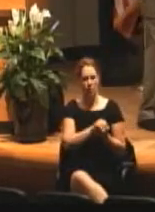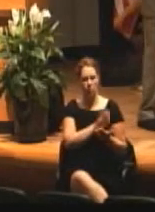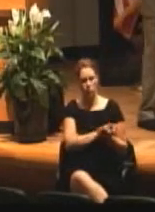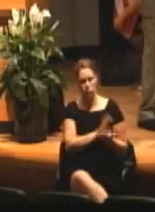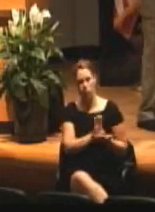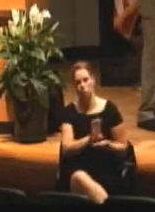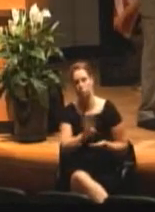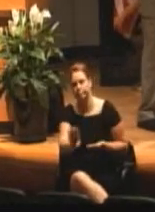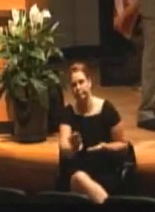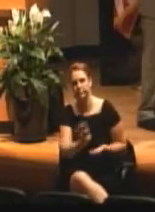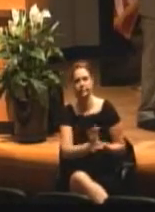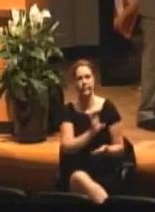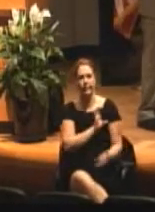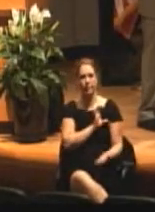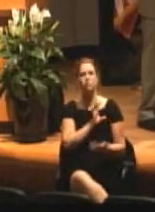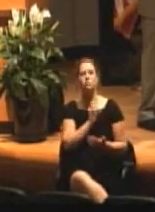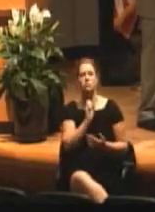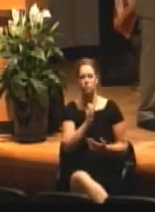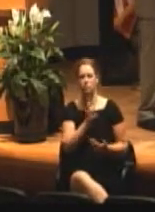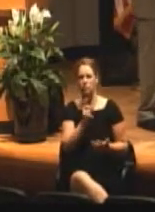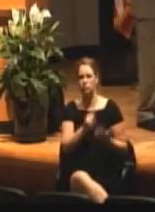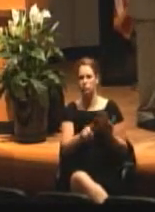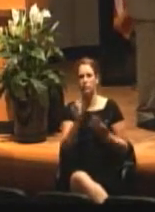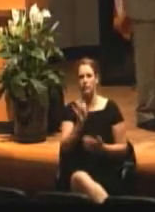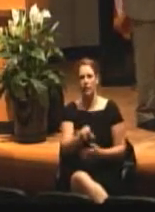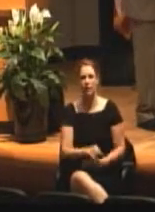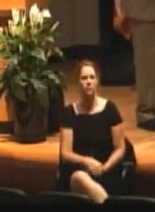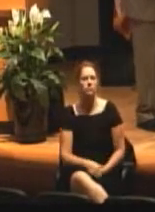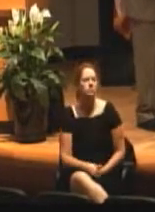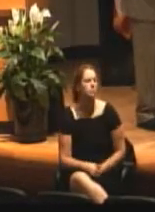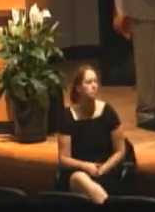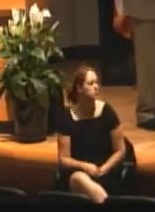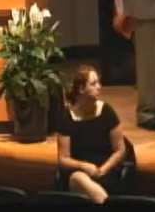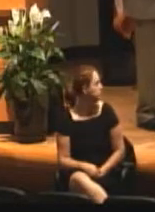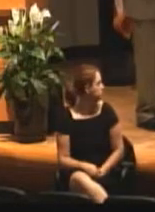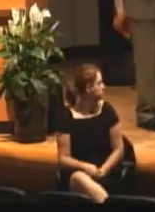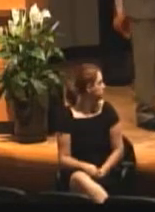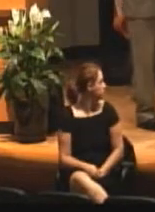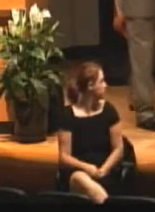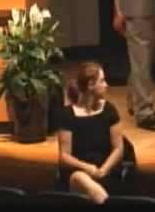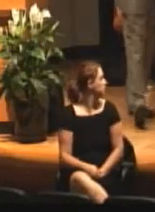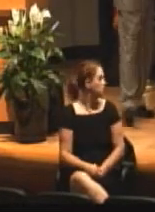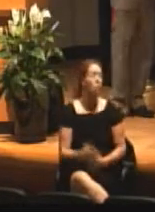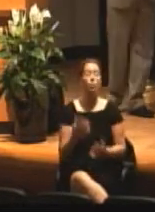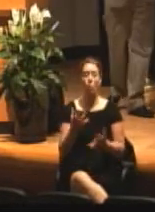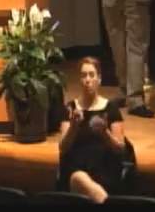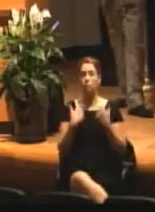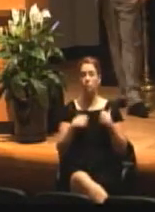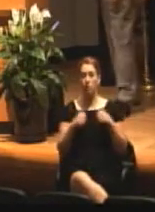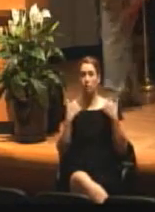that before you're that far down the line. We want to try to set some goals and some